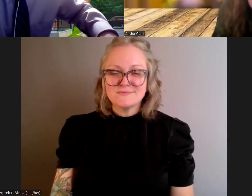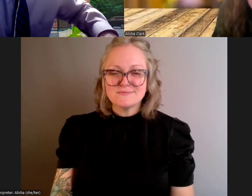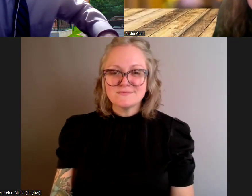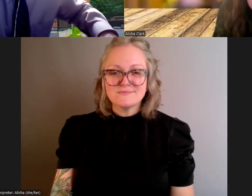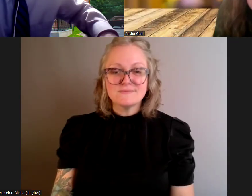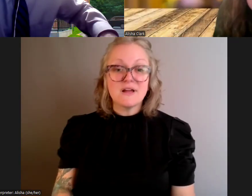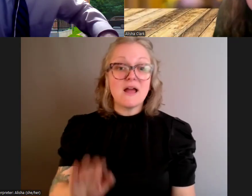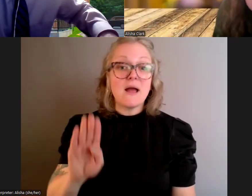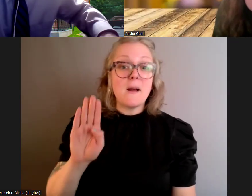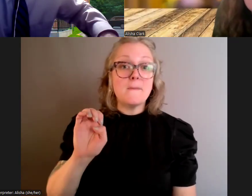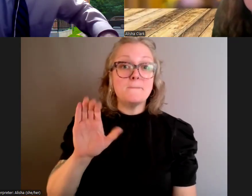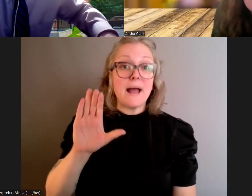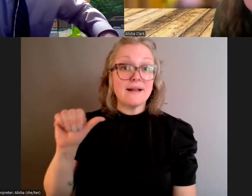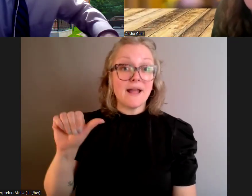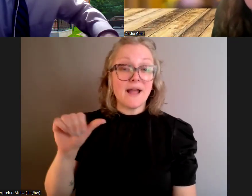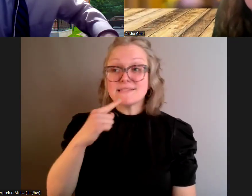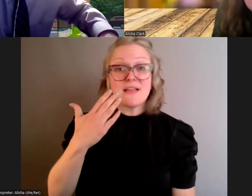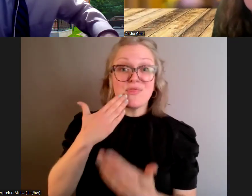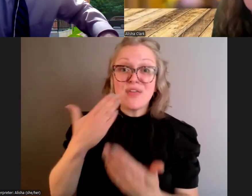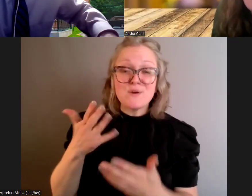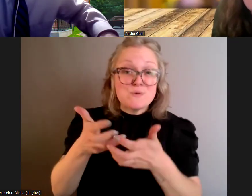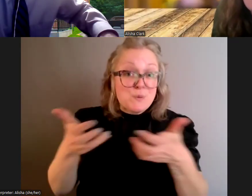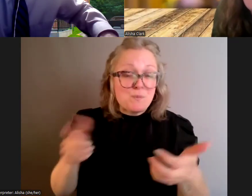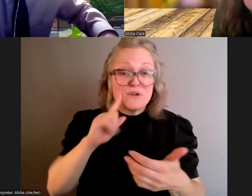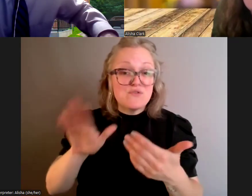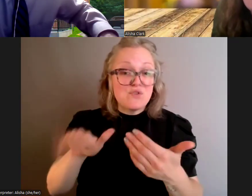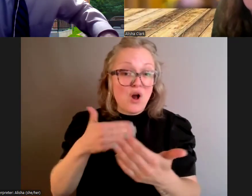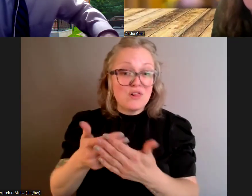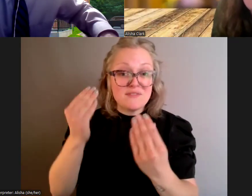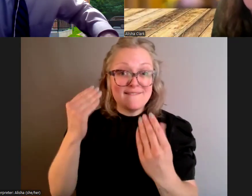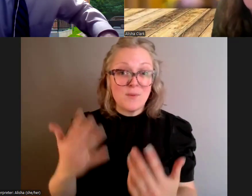Becca says, thank you so much for all of the information.